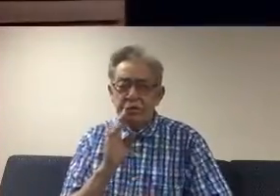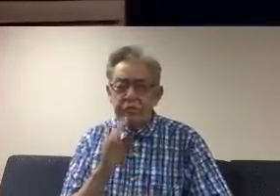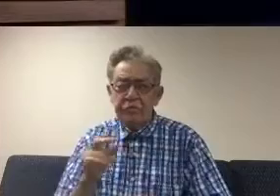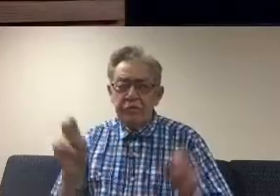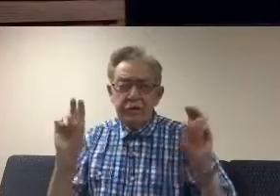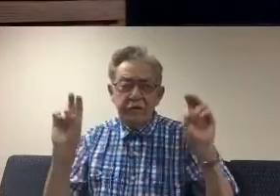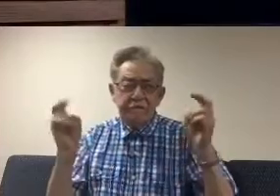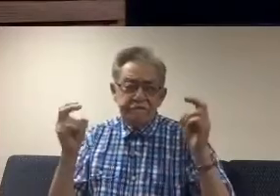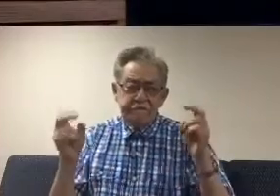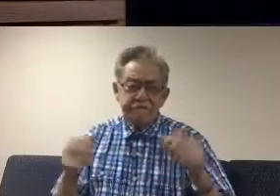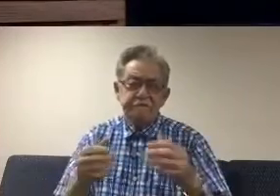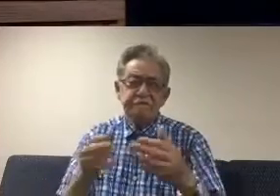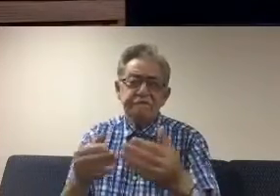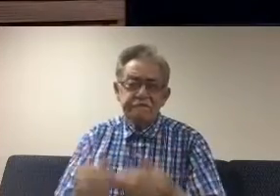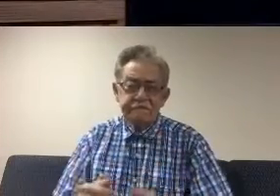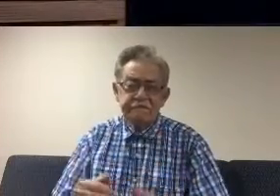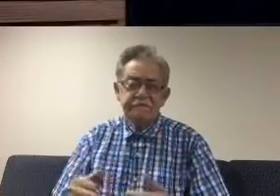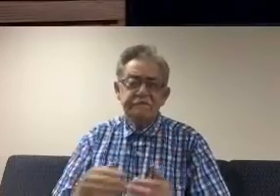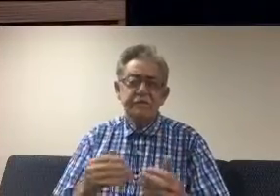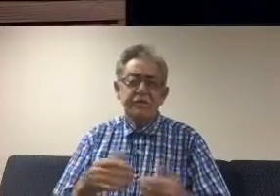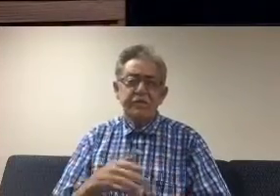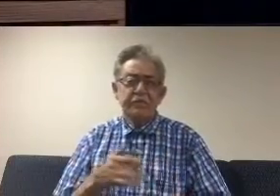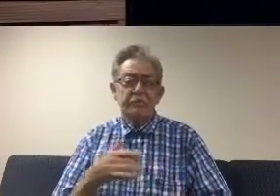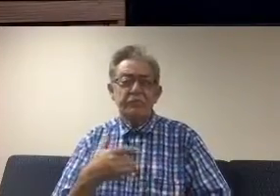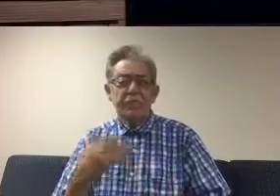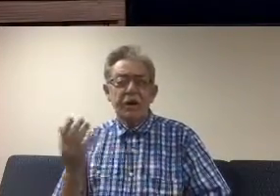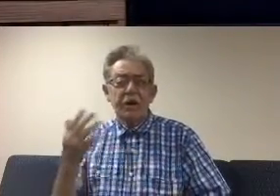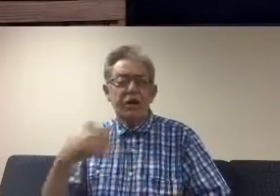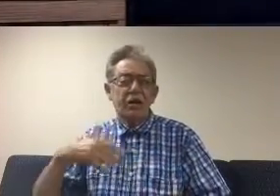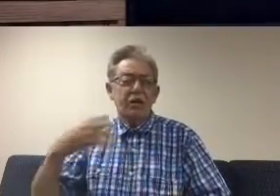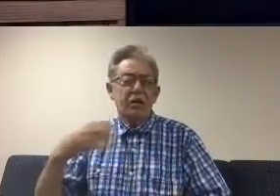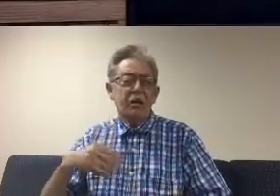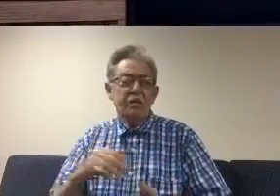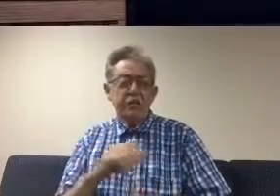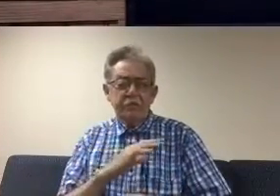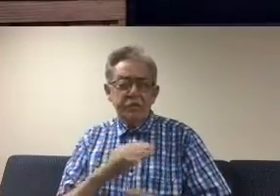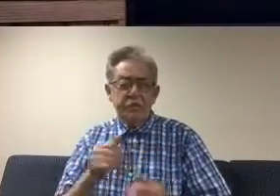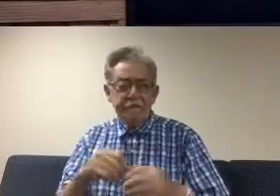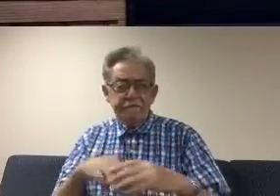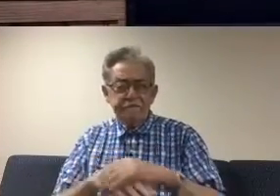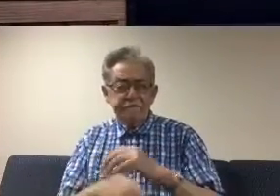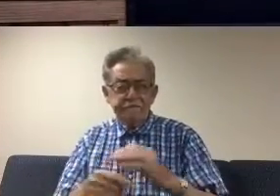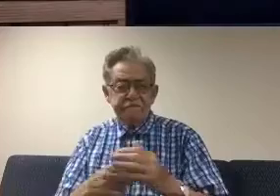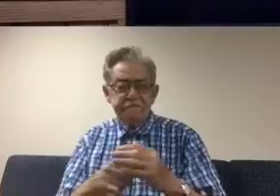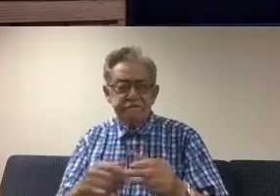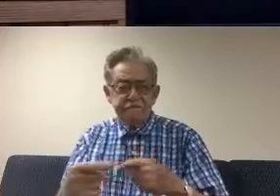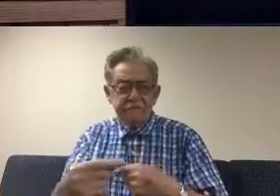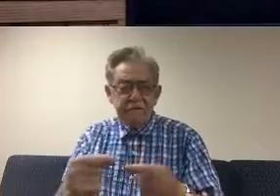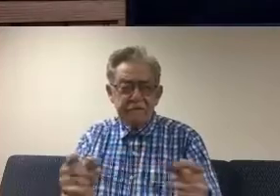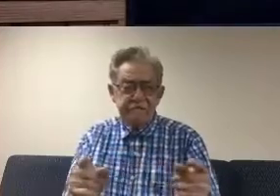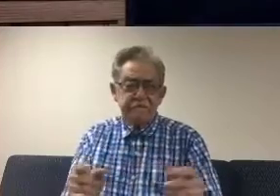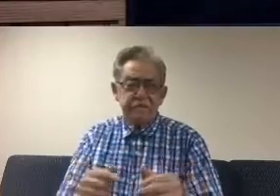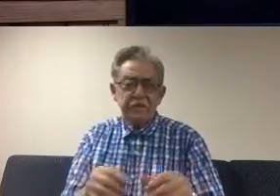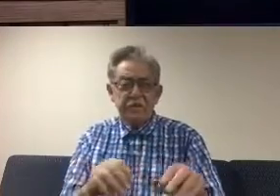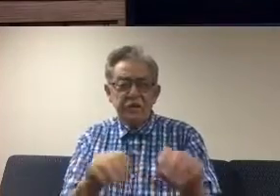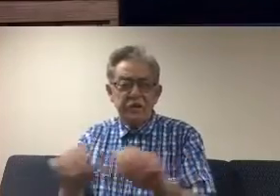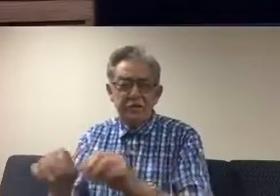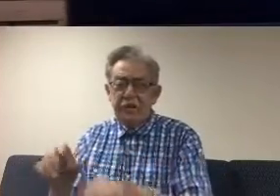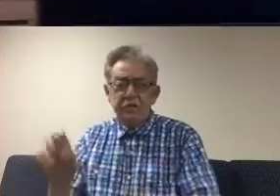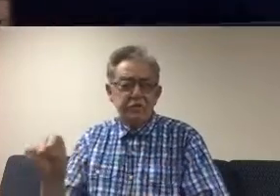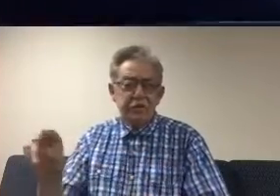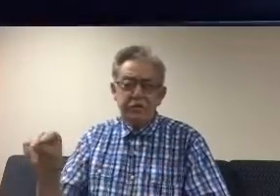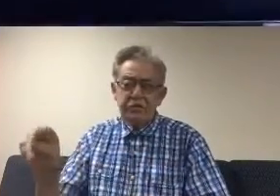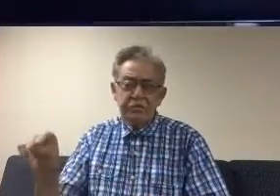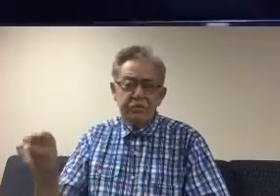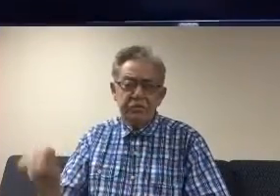just going to be woke, we're going to be cool, we're going to be hip, we're going to be able to, you know, get in with this group, and that's the best way we can witness to them. No, I tell